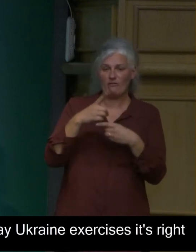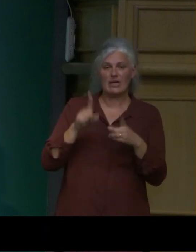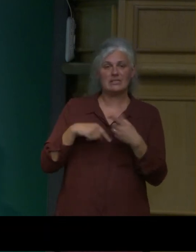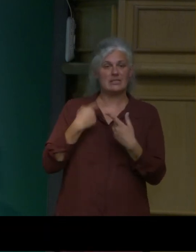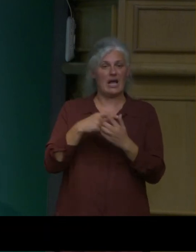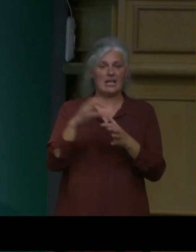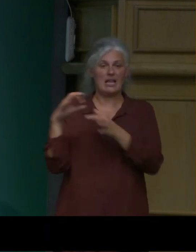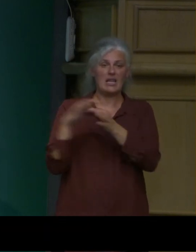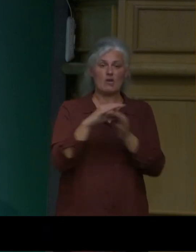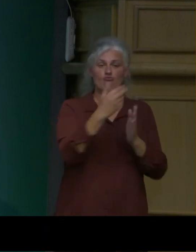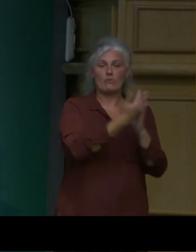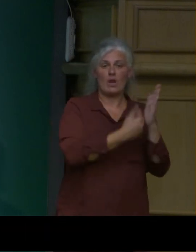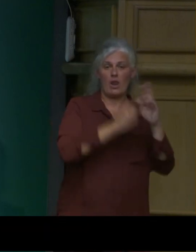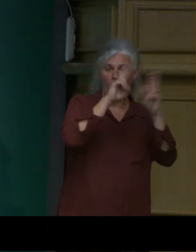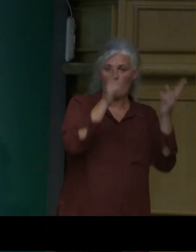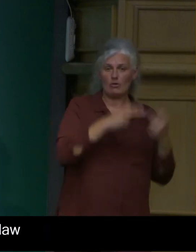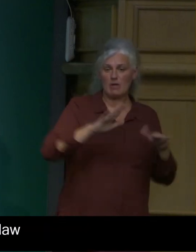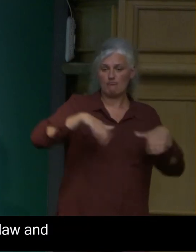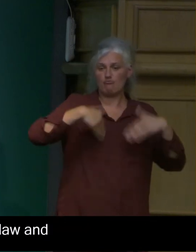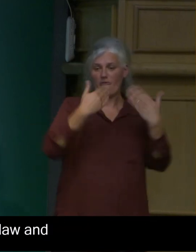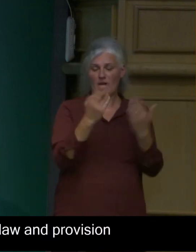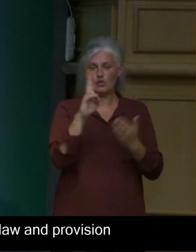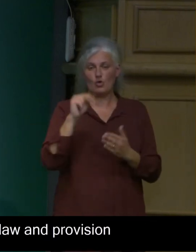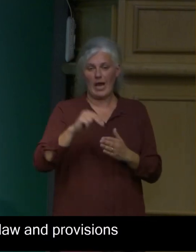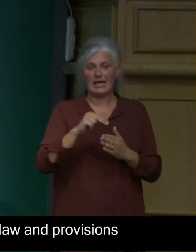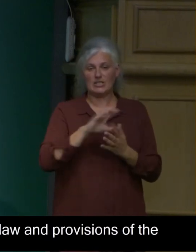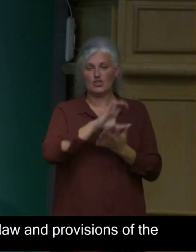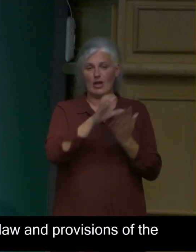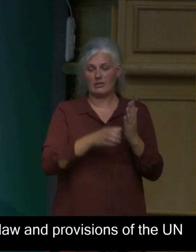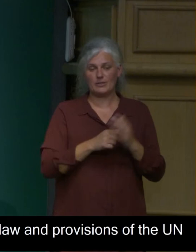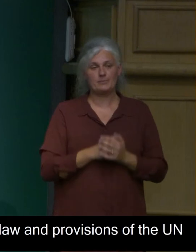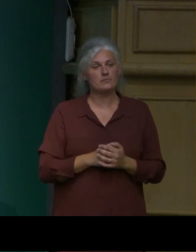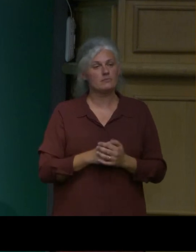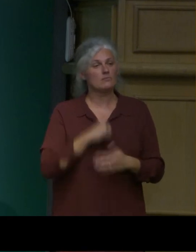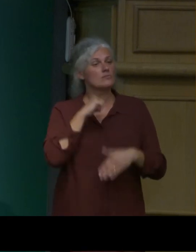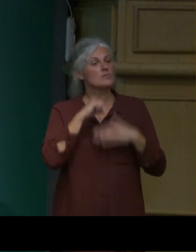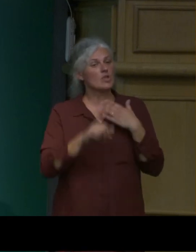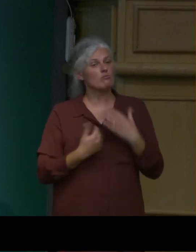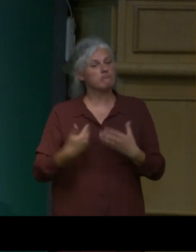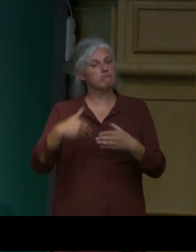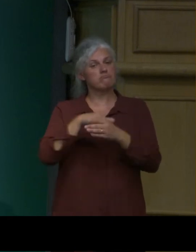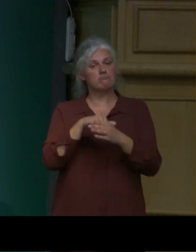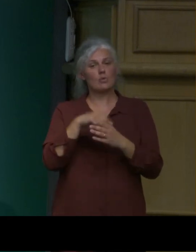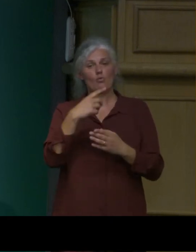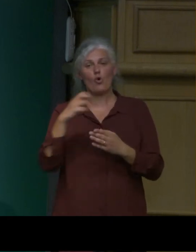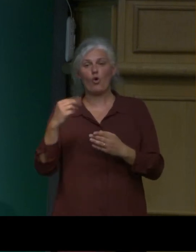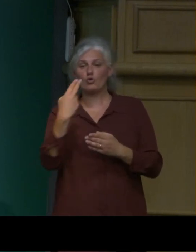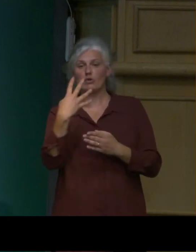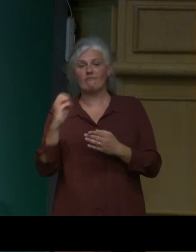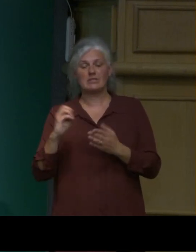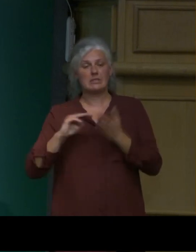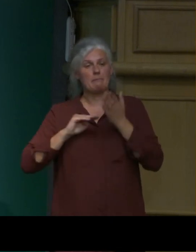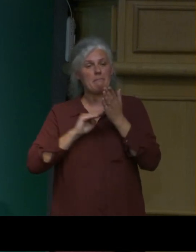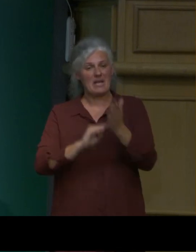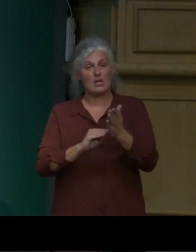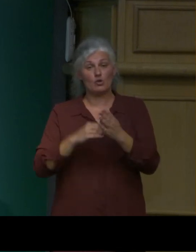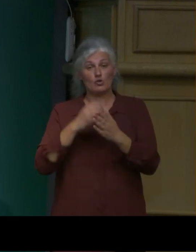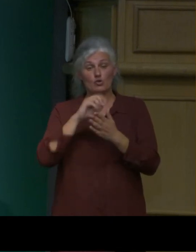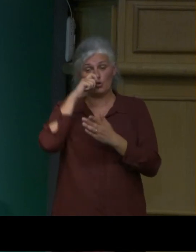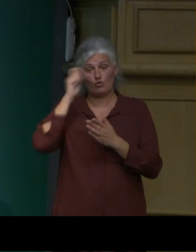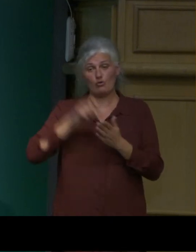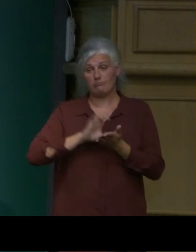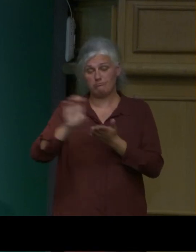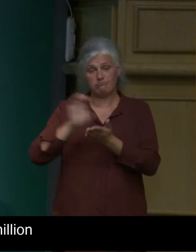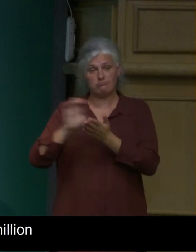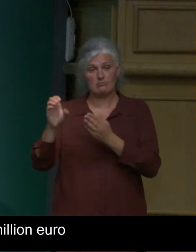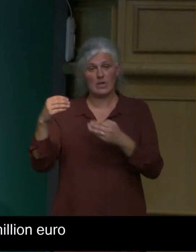law and the provisions of the UN Charter to date we've contributed over 130 million euros to Ukraine under